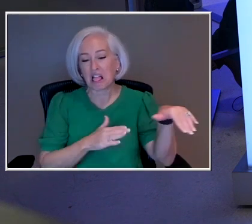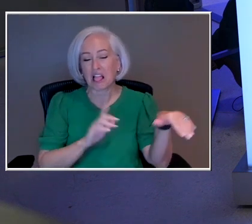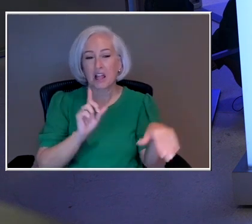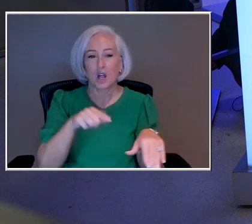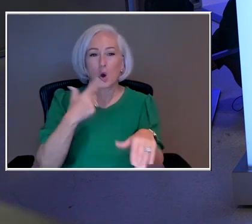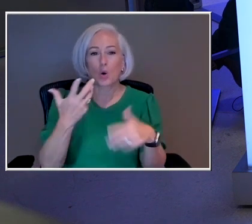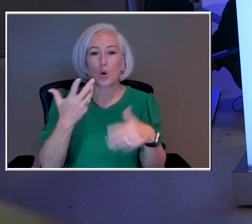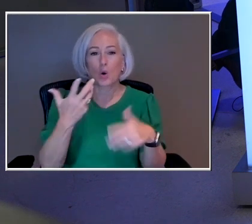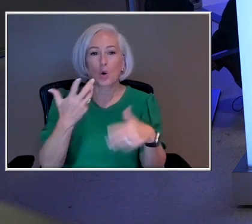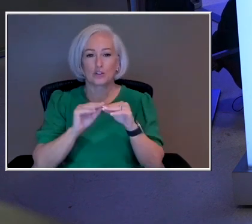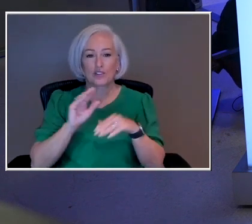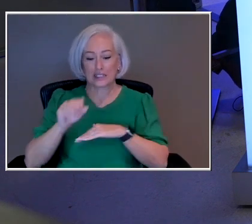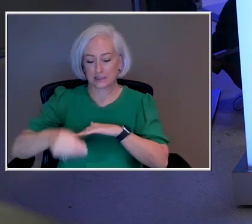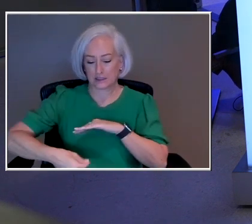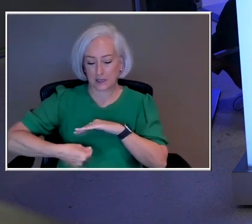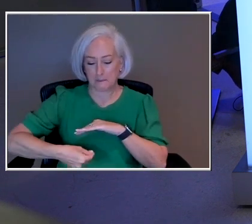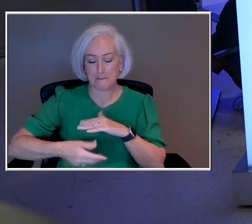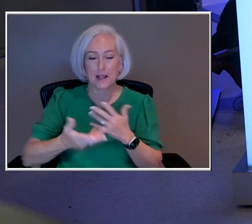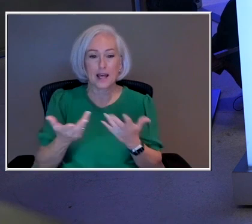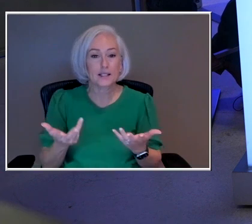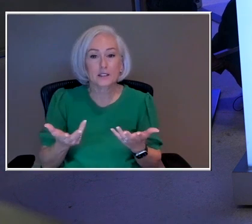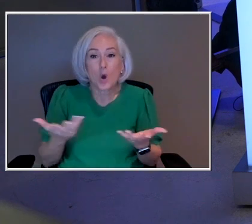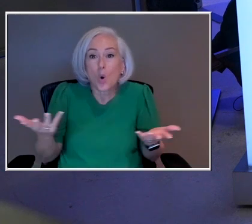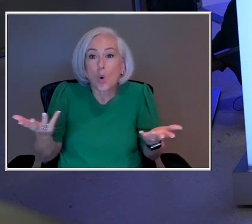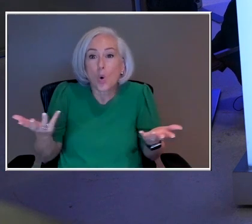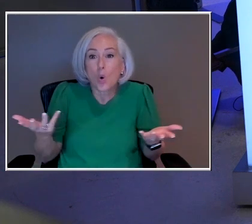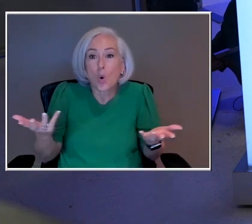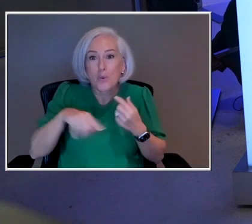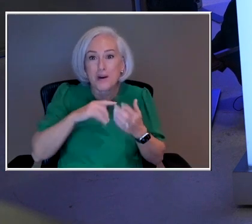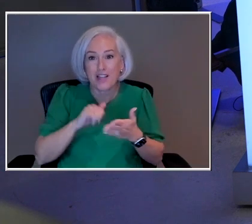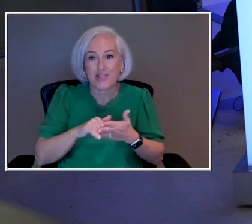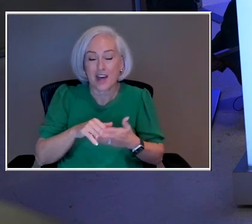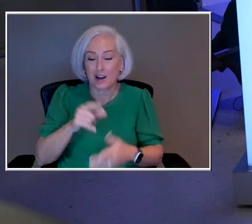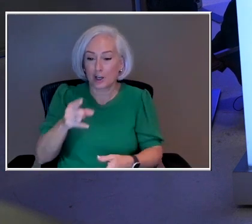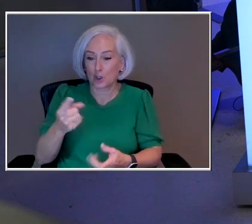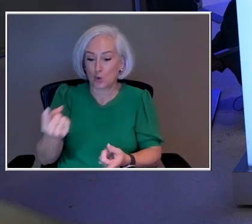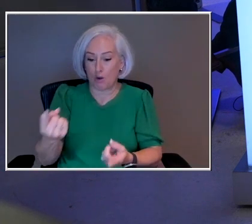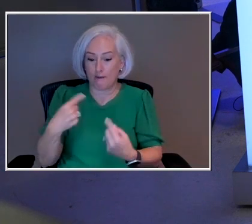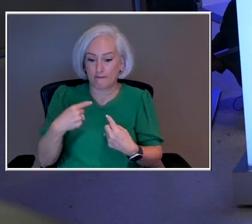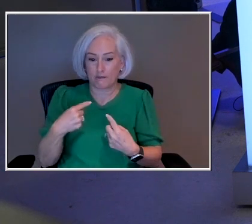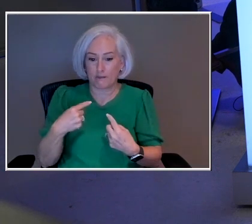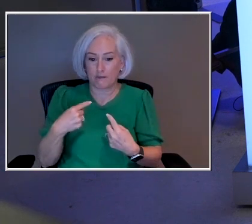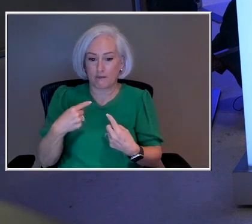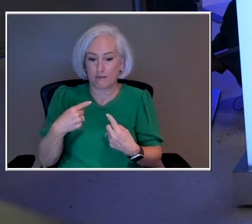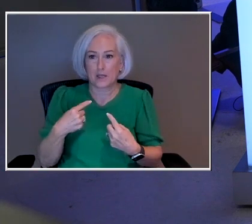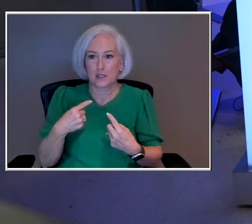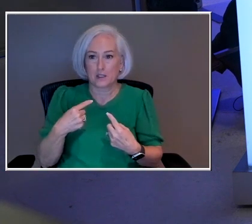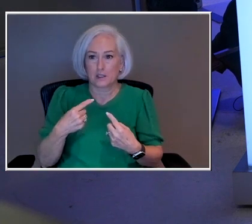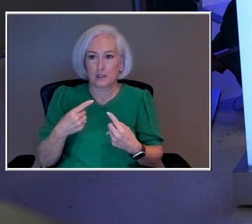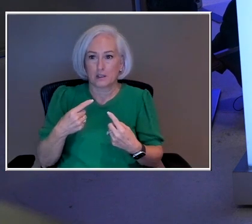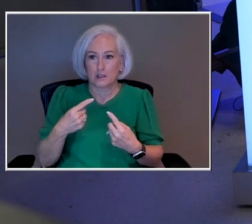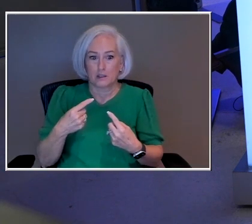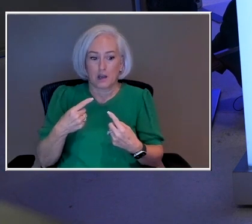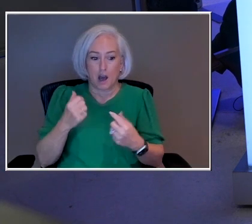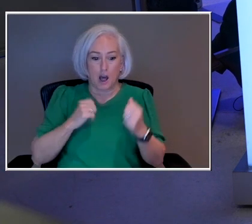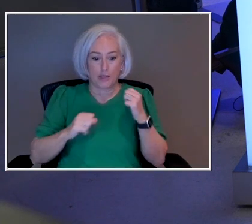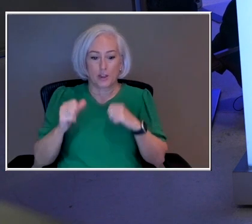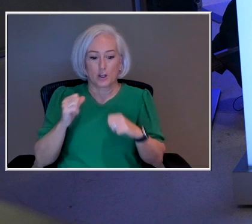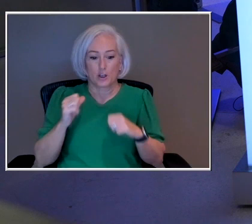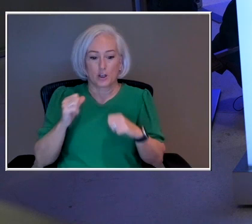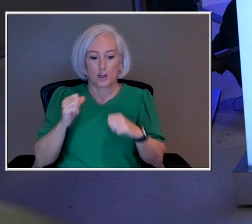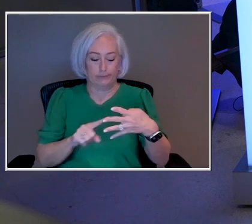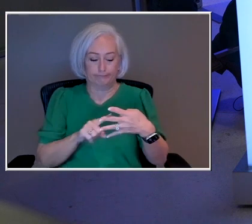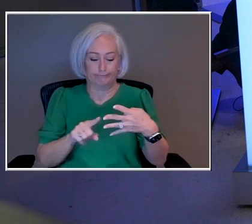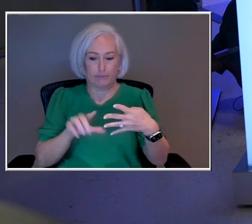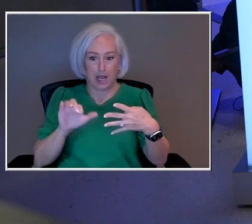know about this? Because I got to tell you, you've been on the show, we're not even halfway through October, and I feel like we're already seeing these